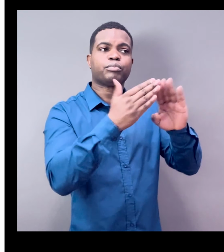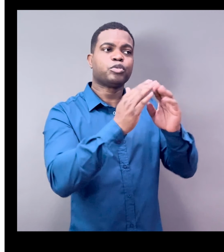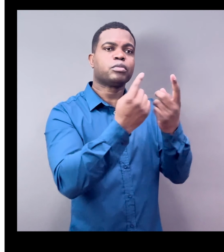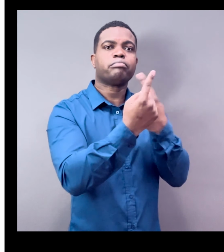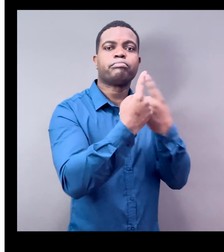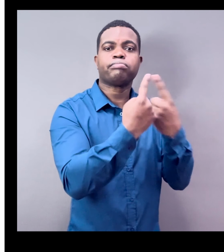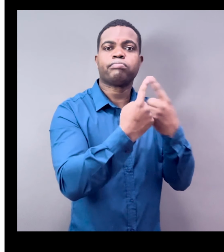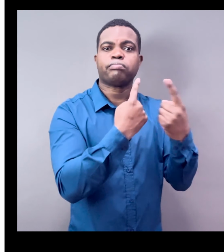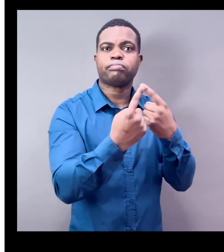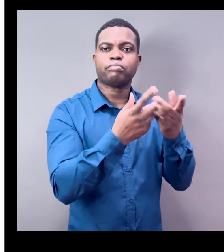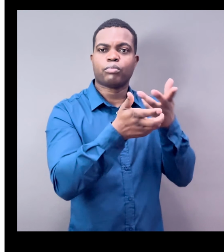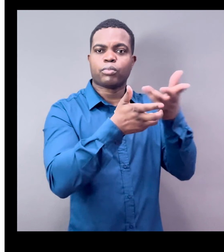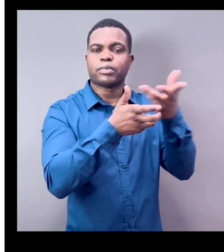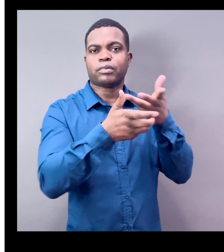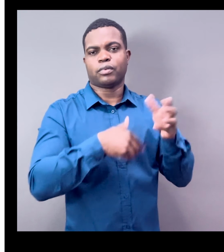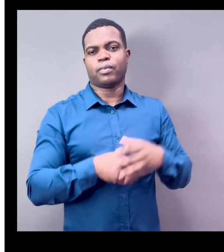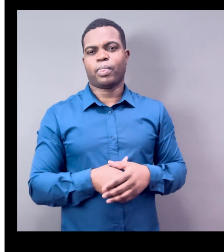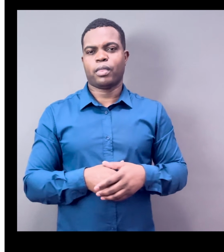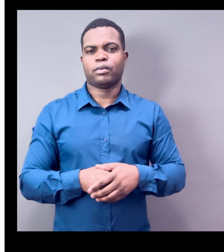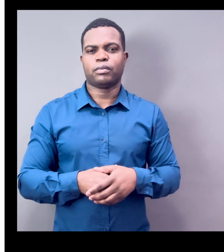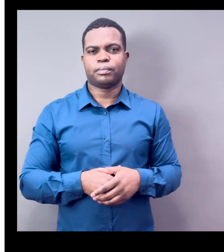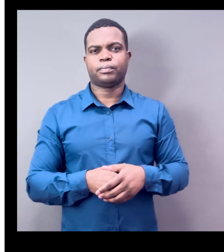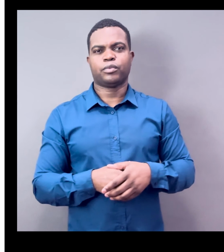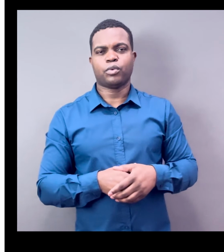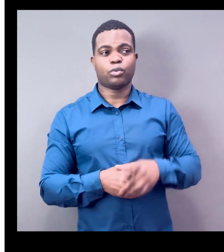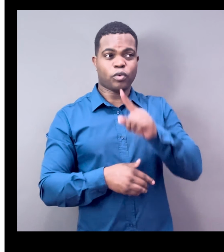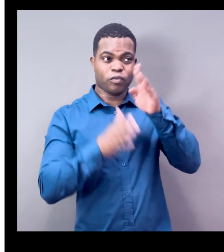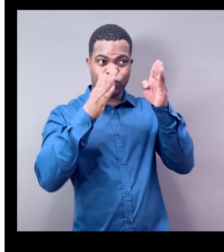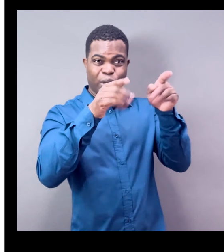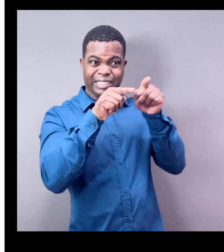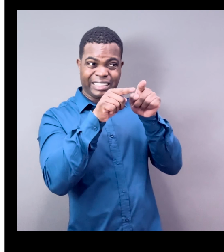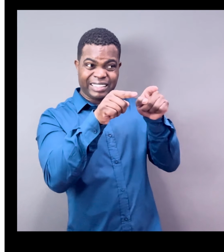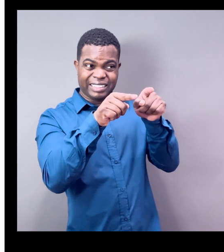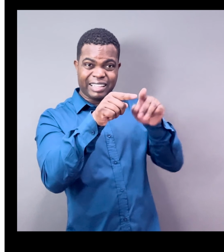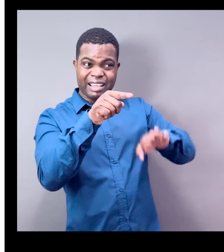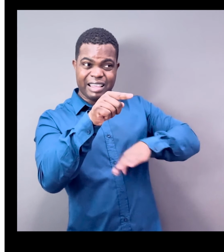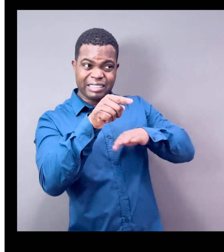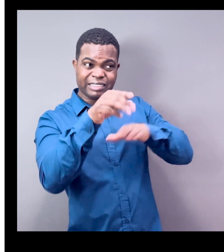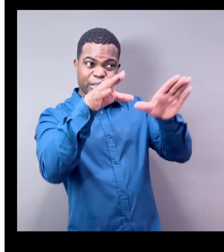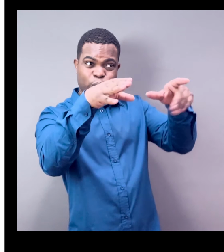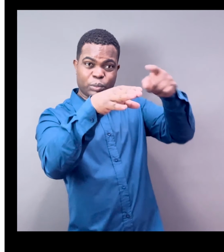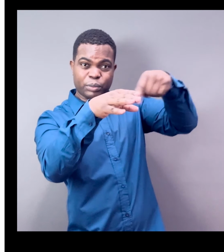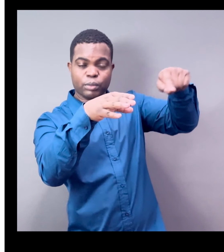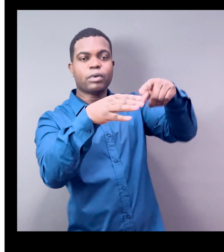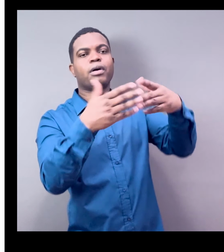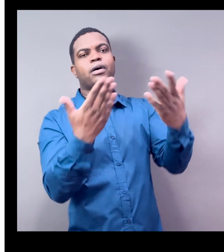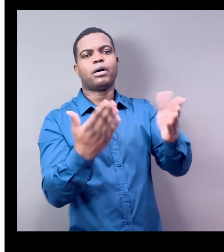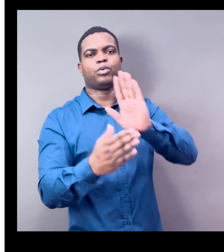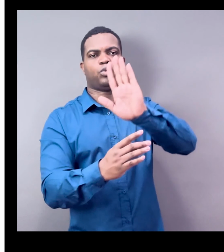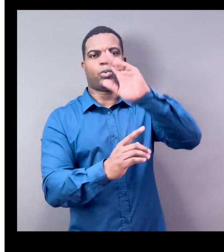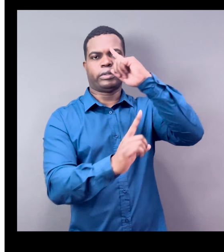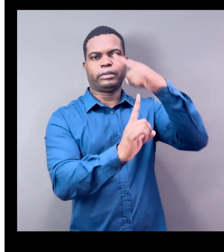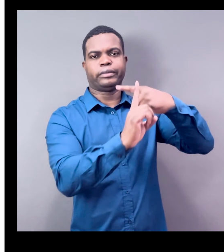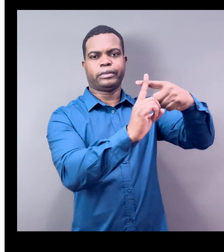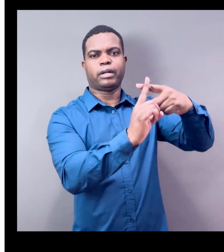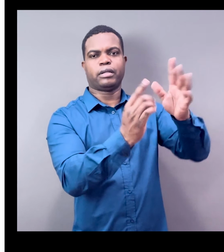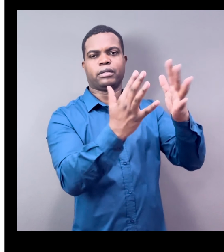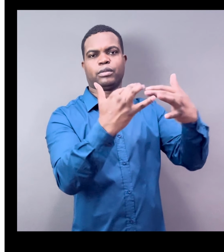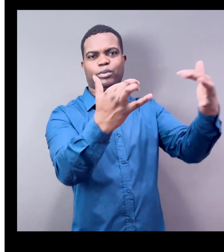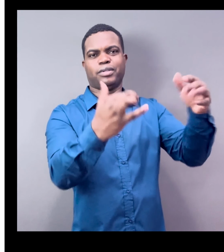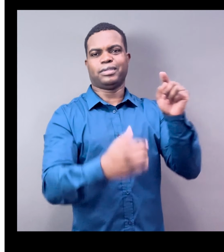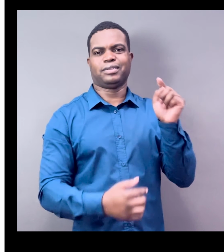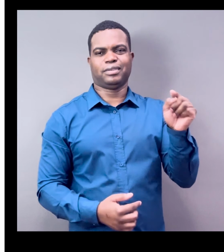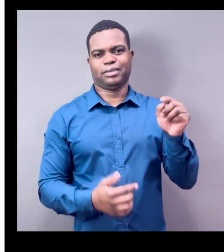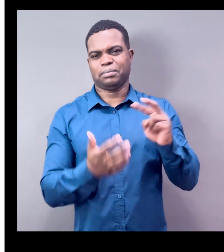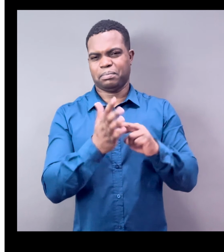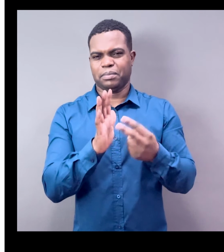consultation, that means these are the people you need to focus on as your target audience. You need to start